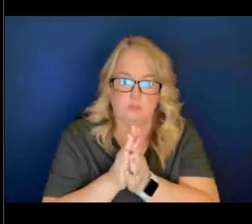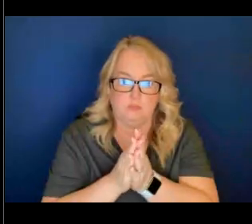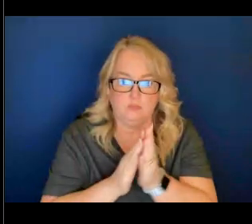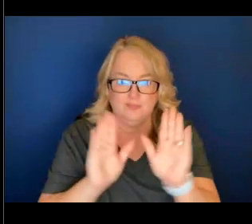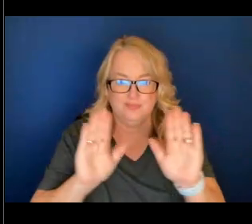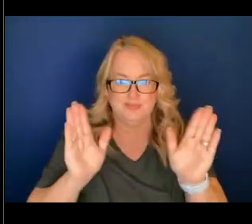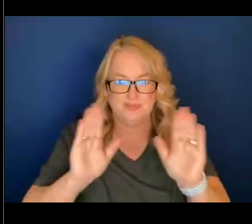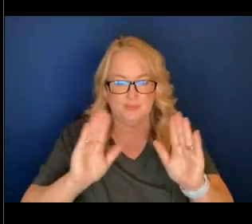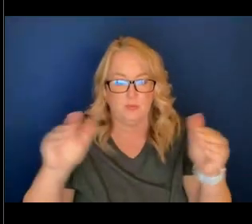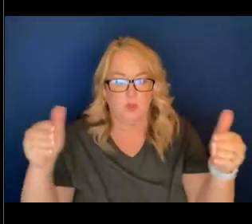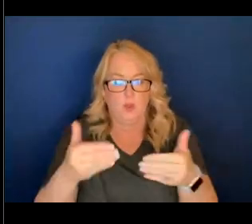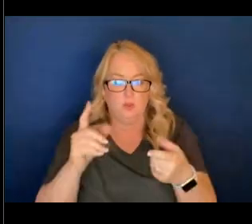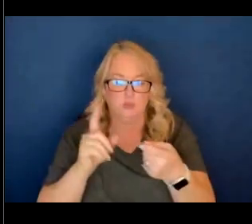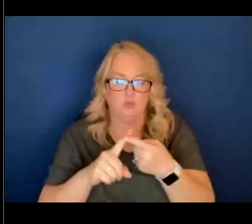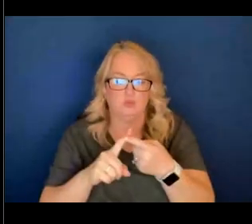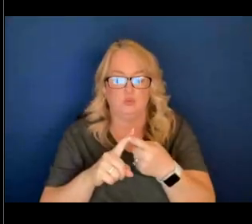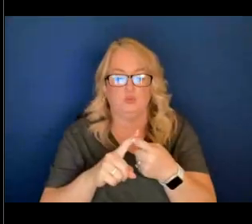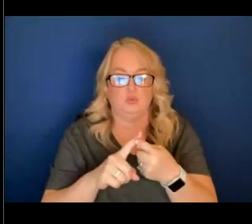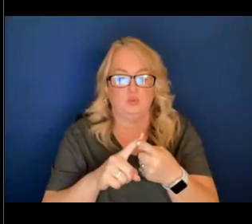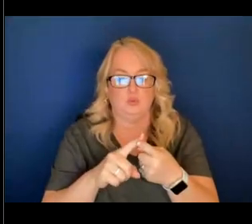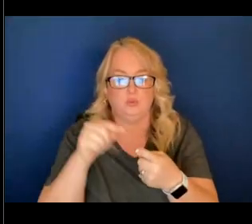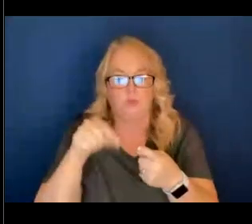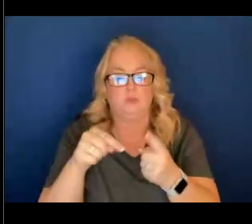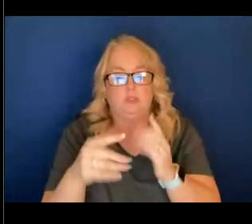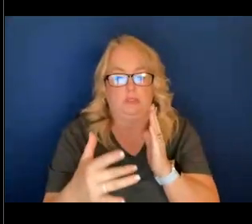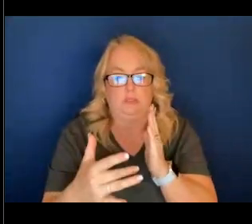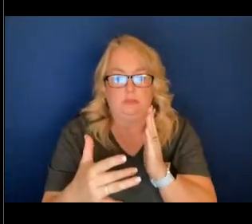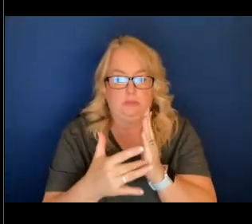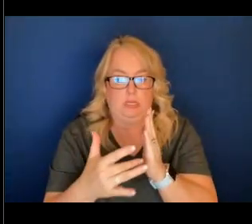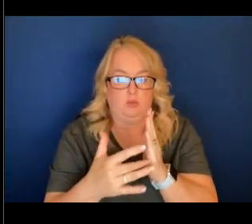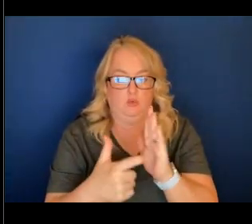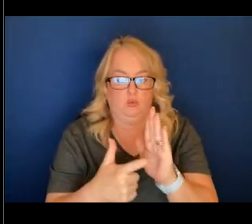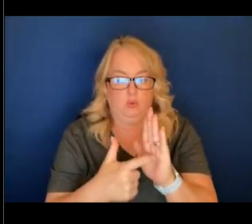Technical Overview, Part 2.